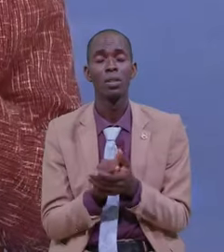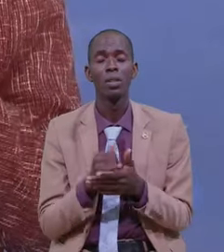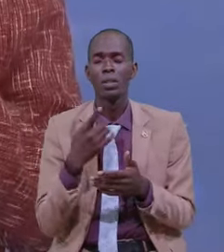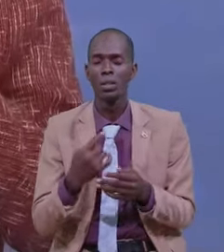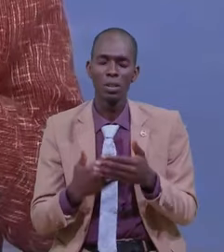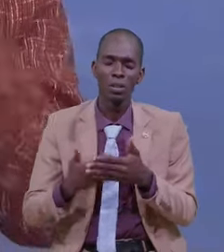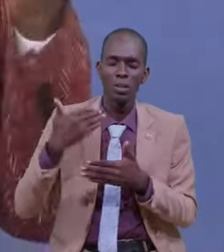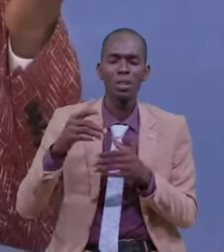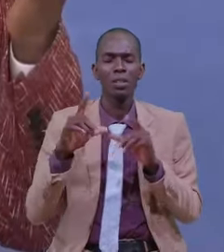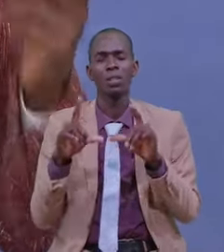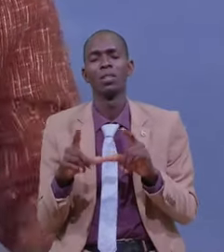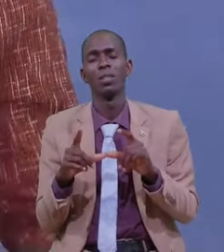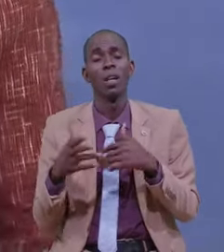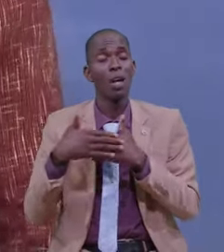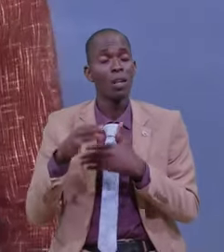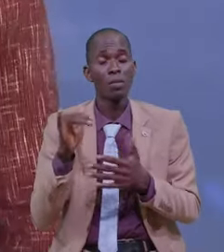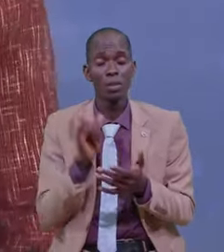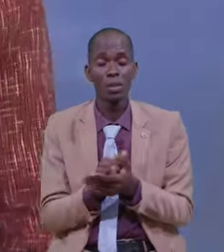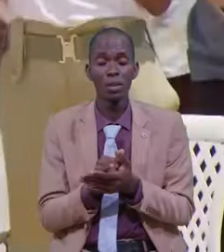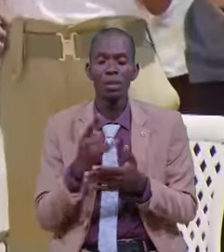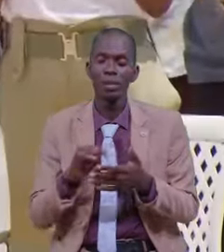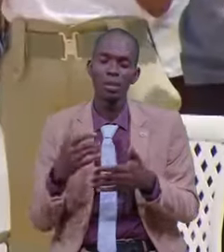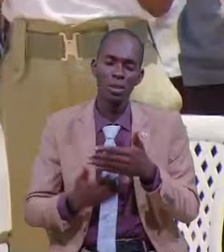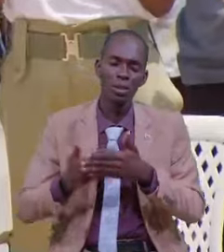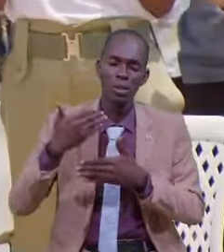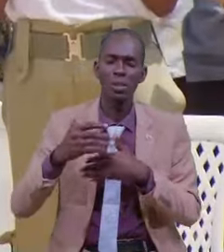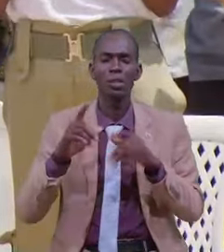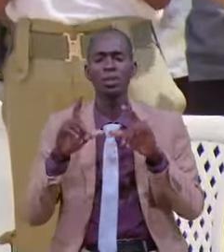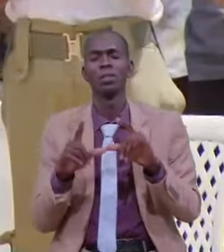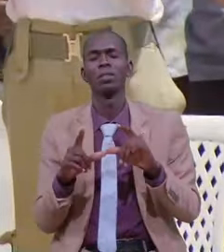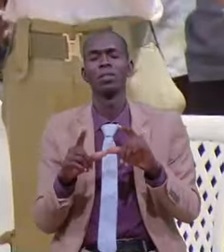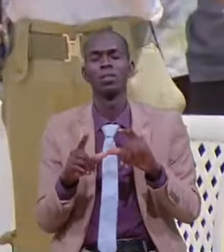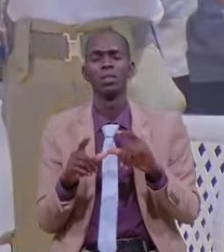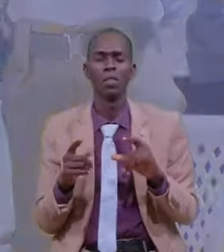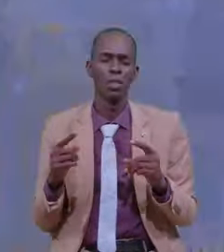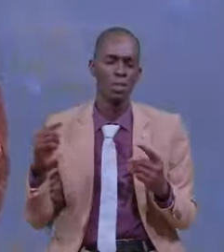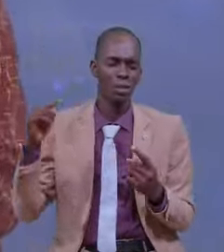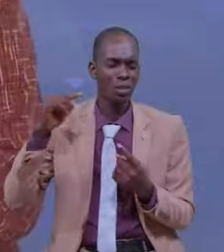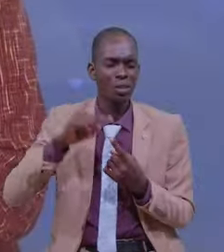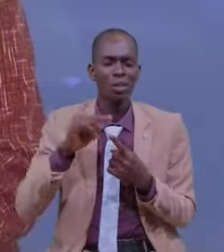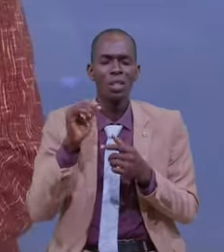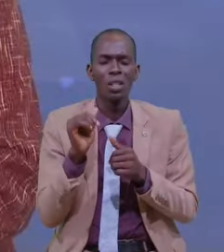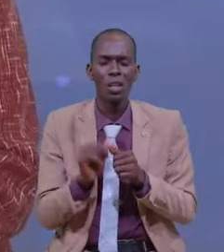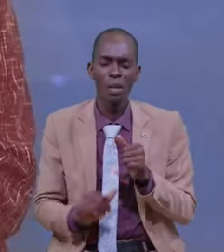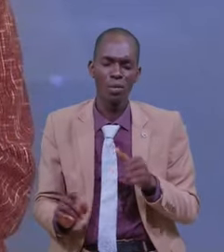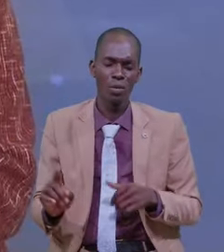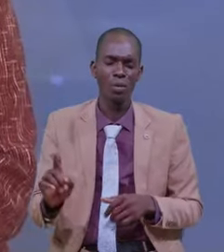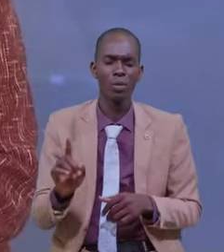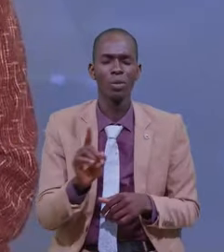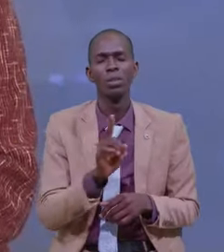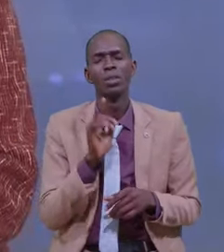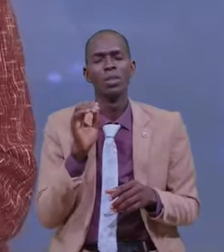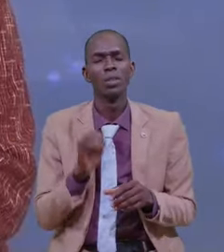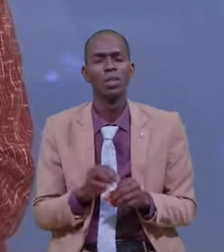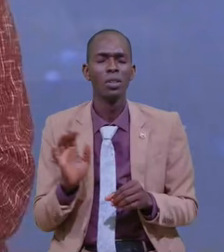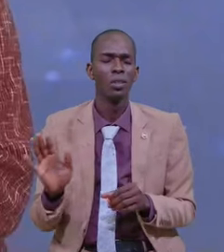level. After that, the next level. Until everyone in their